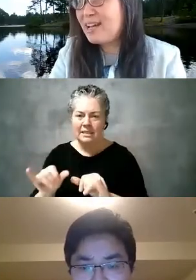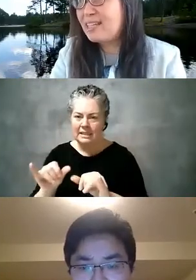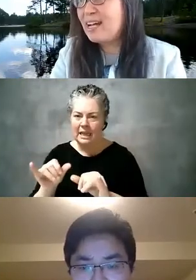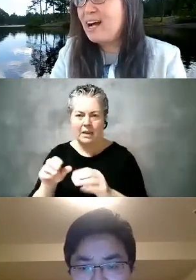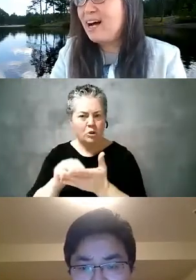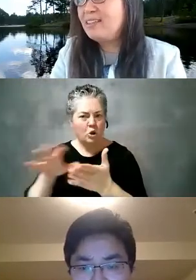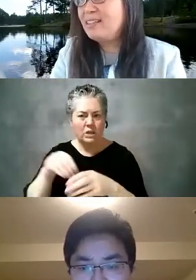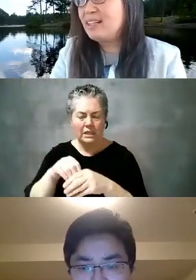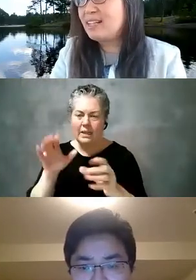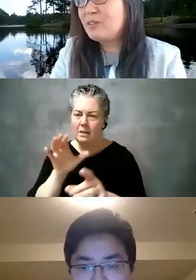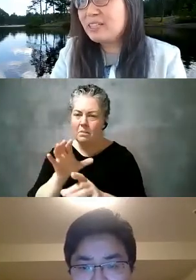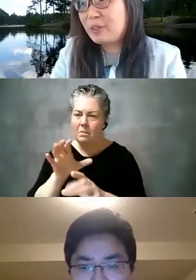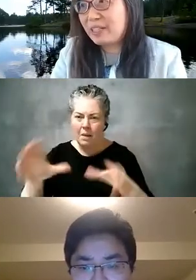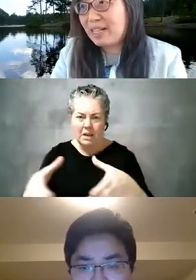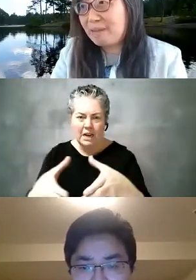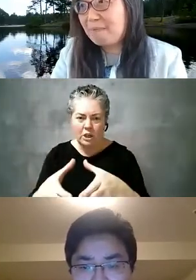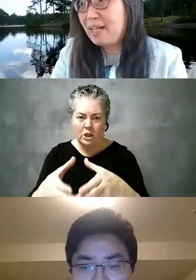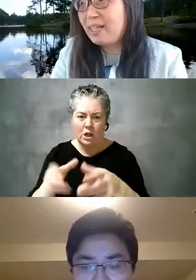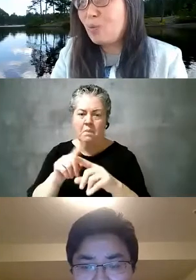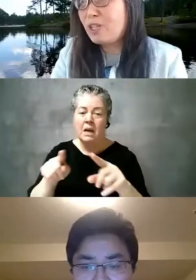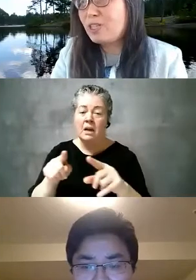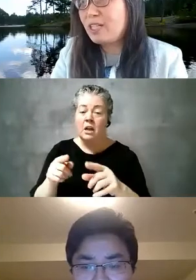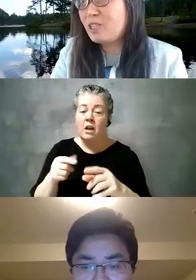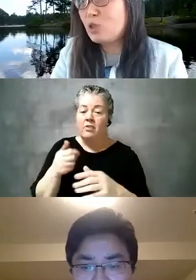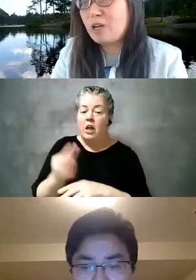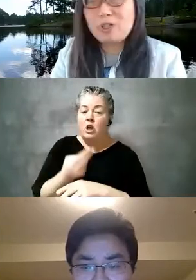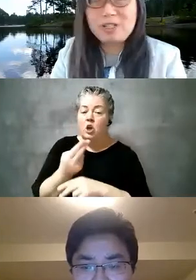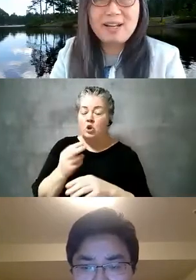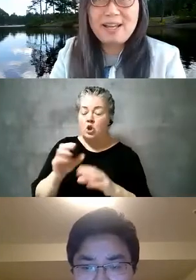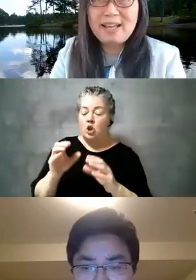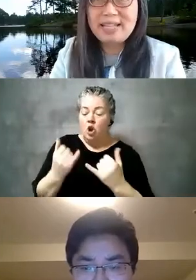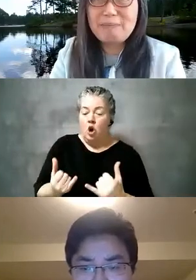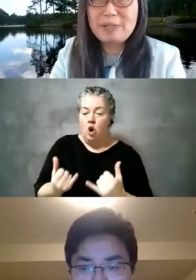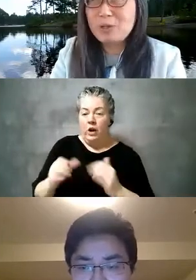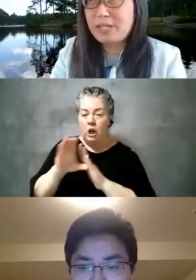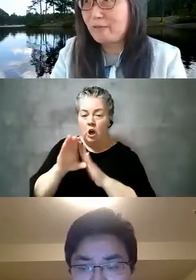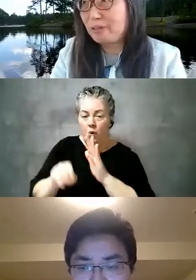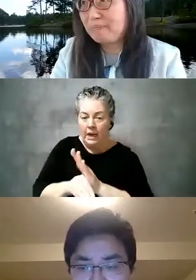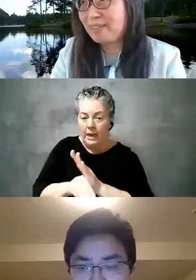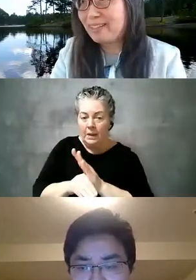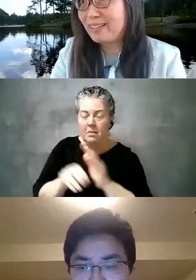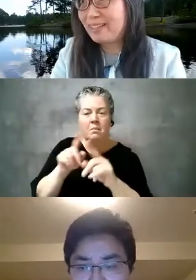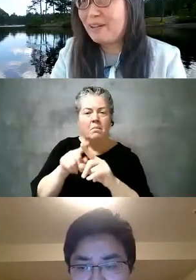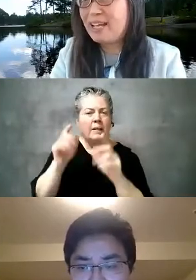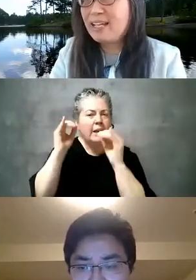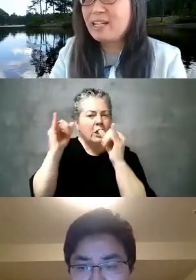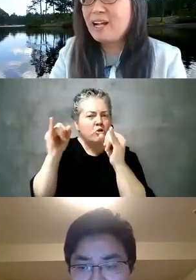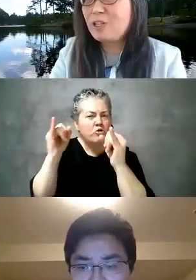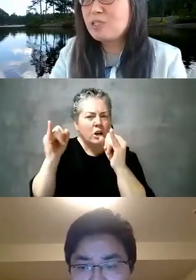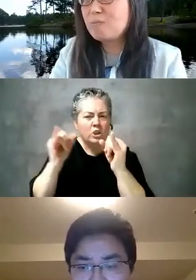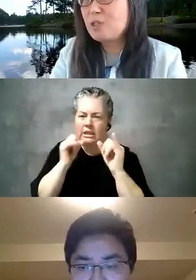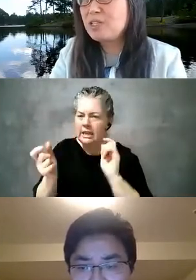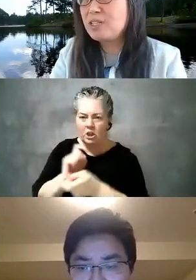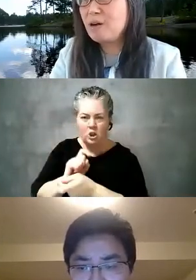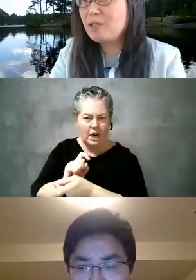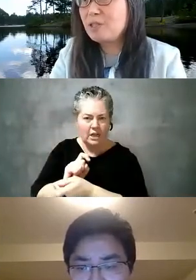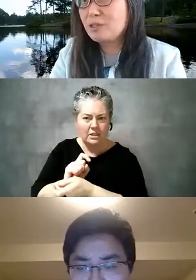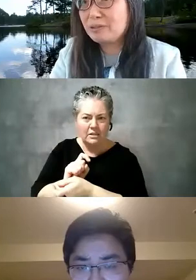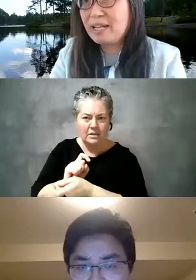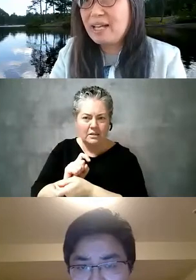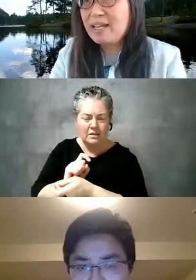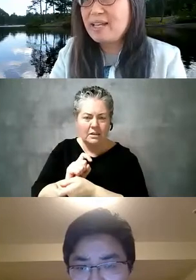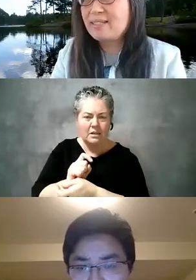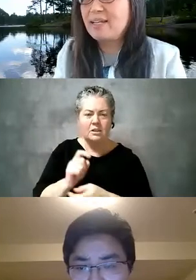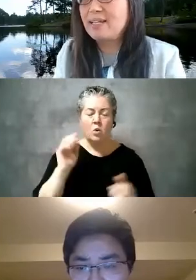population, yet under the current curriculum in which the instruction has not been transformed, right? The contrast between those